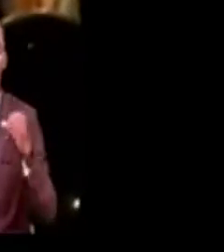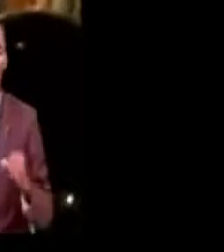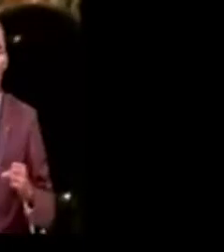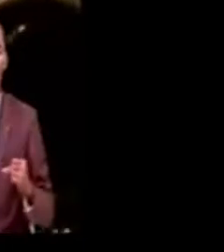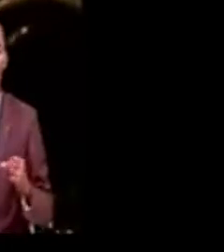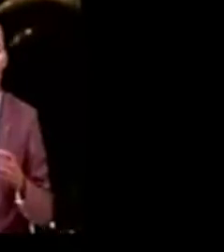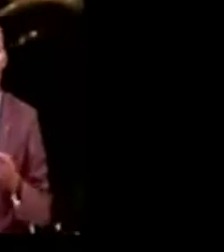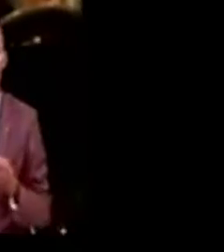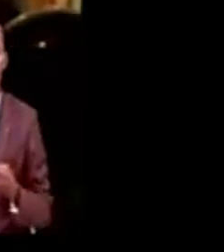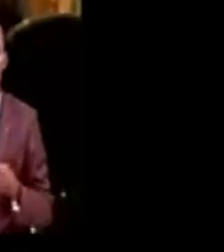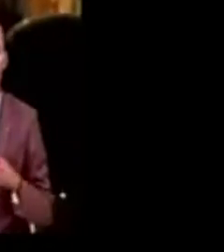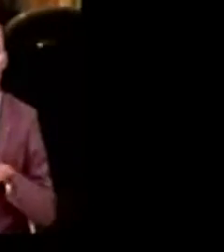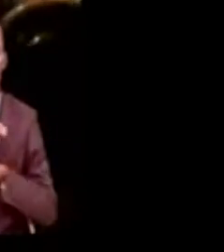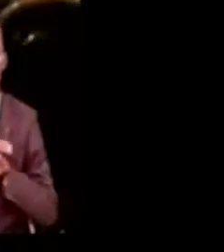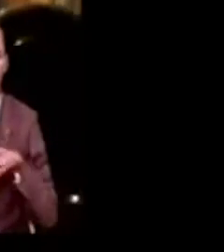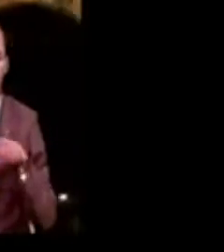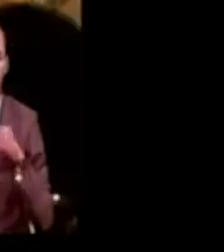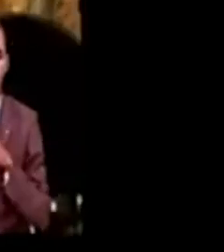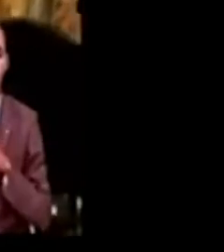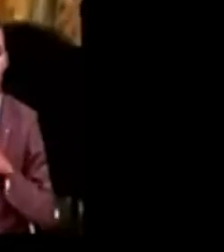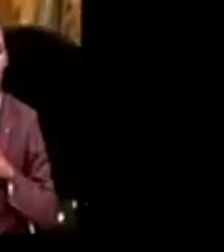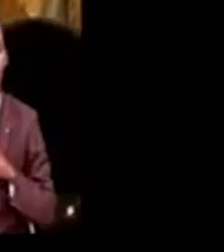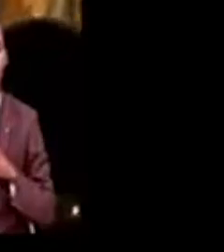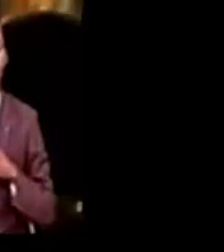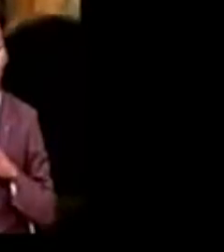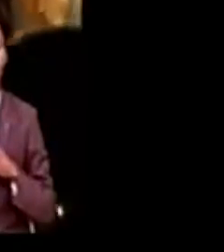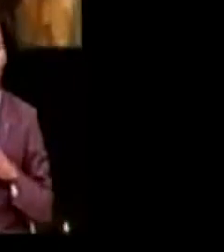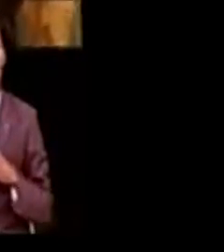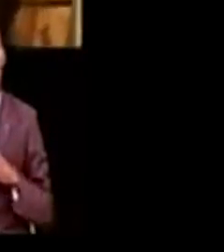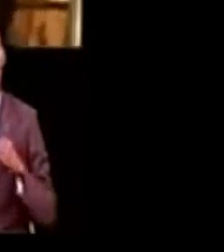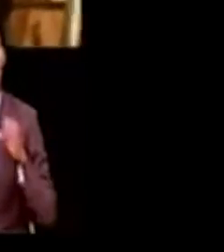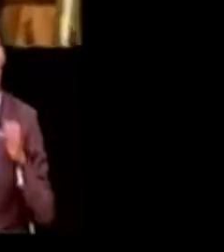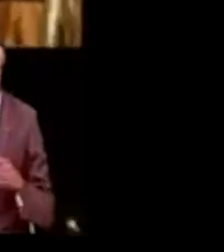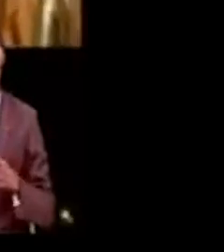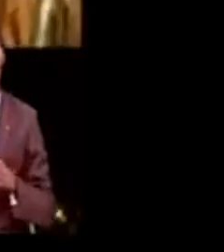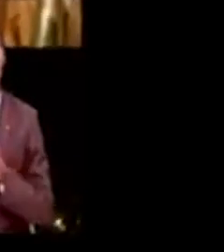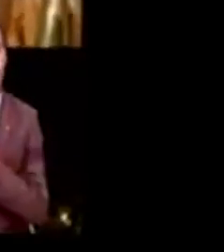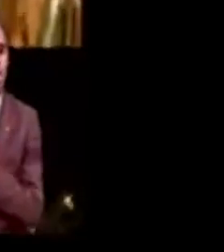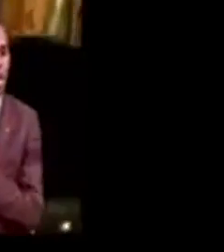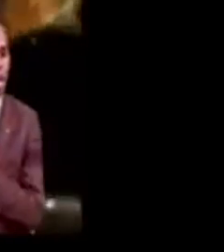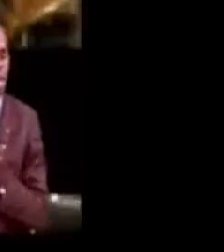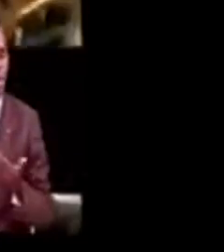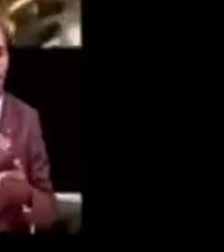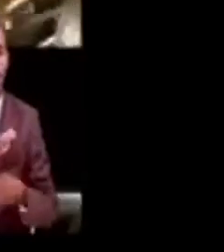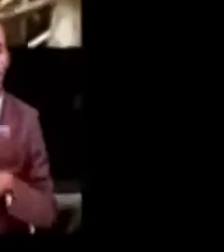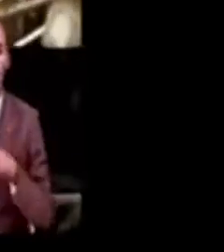Does Jesus have a power? A power to